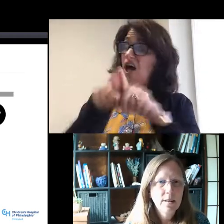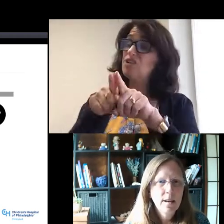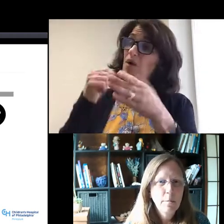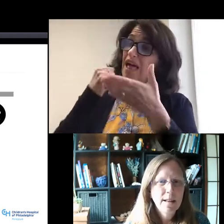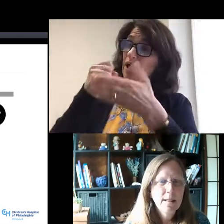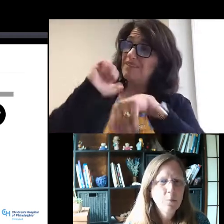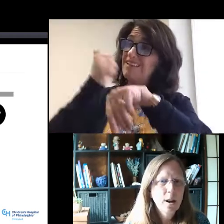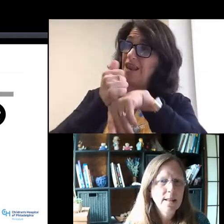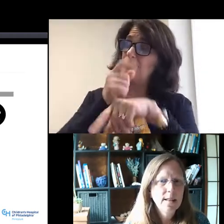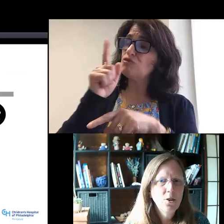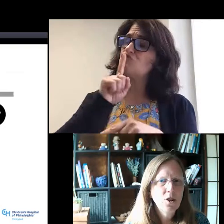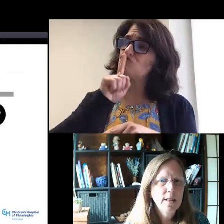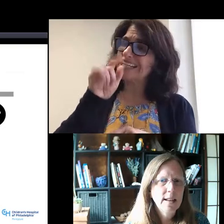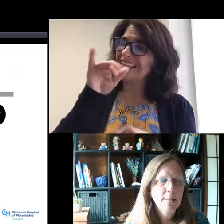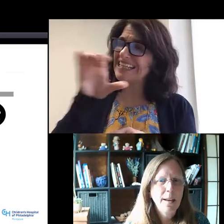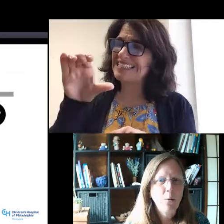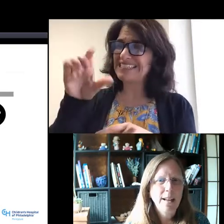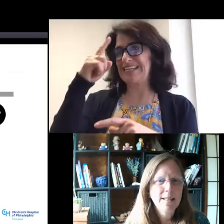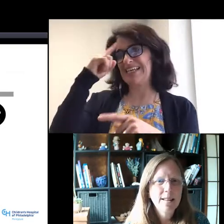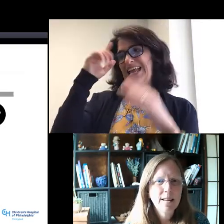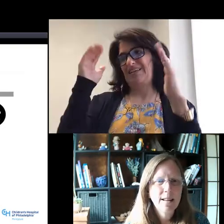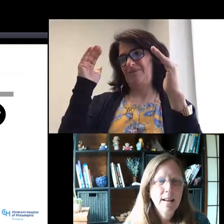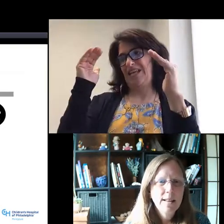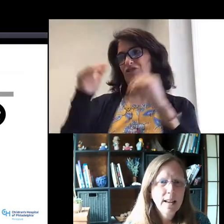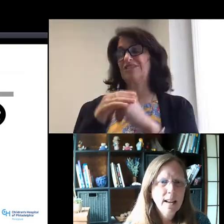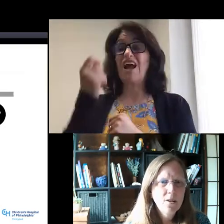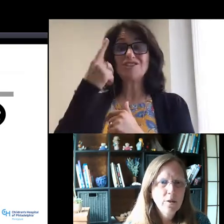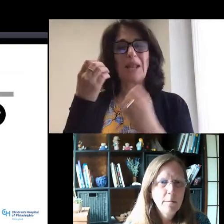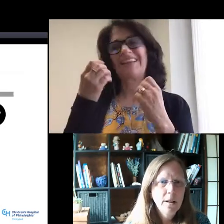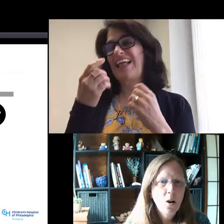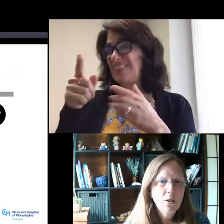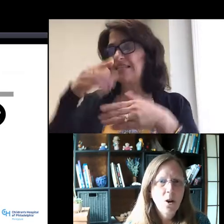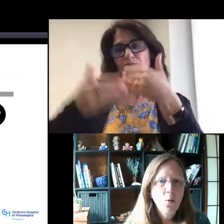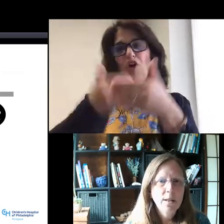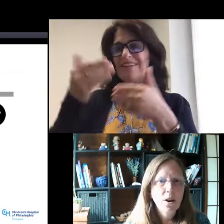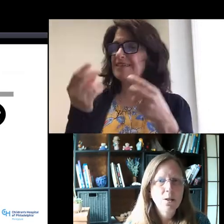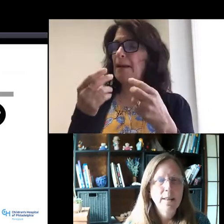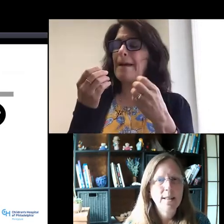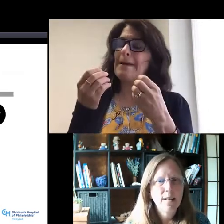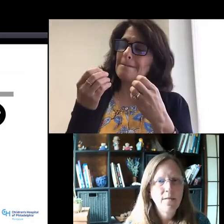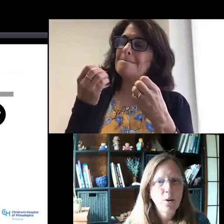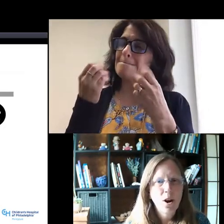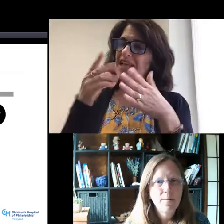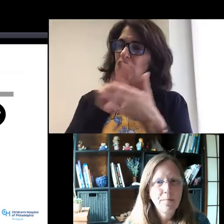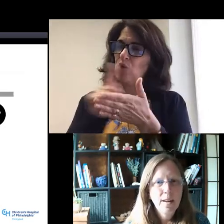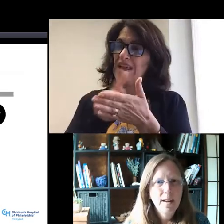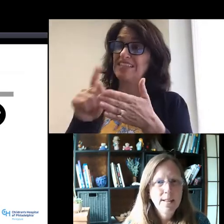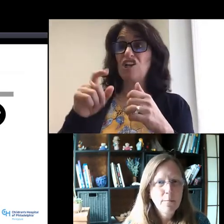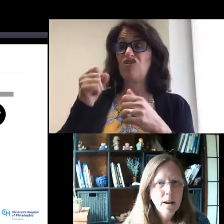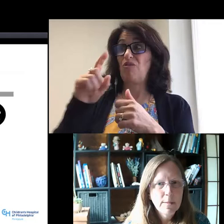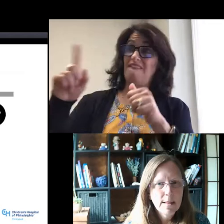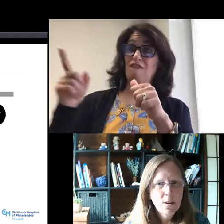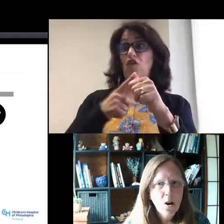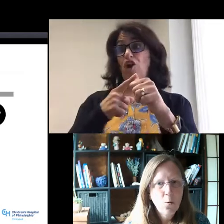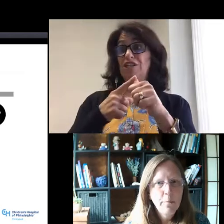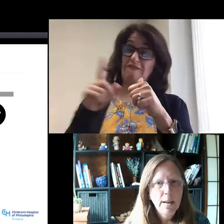expectations, because this process usually takes many weeks. Seeking treatment almost always starts with a telephone call.